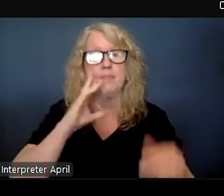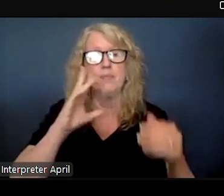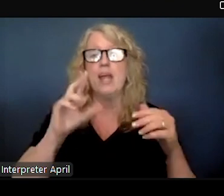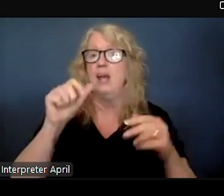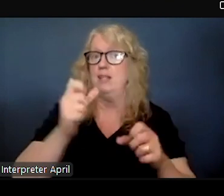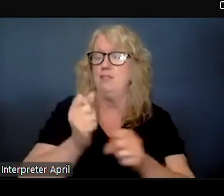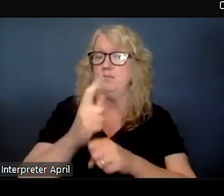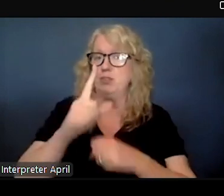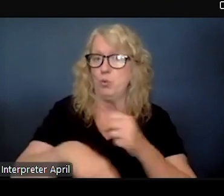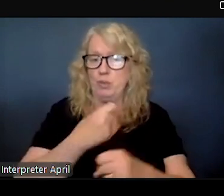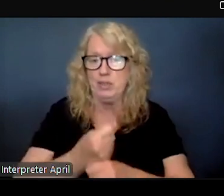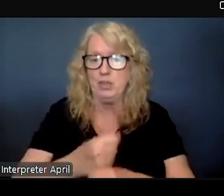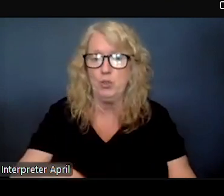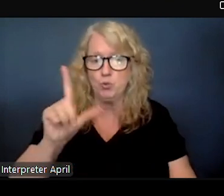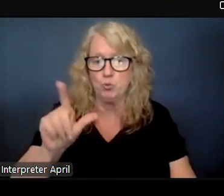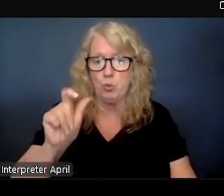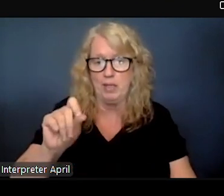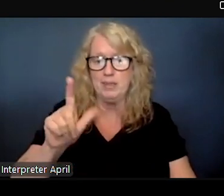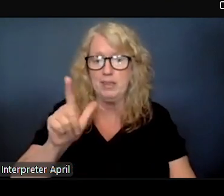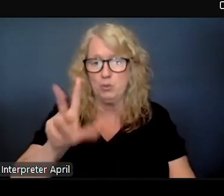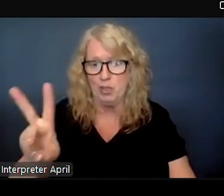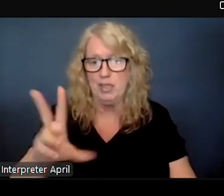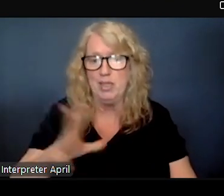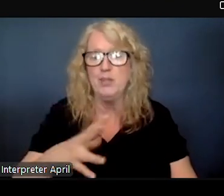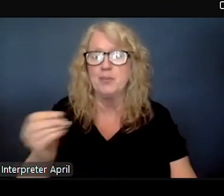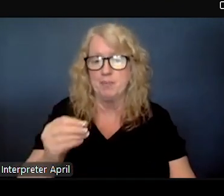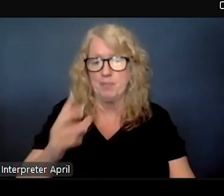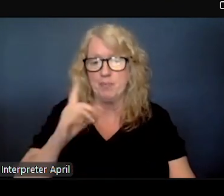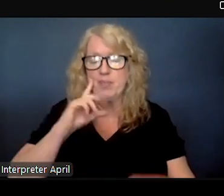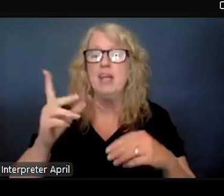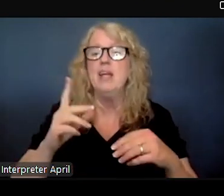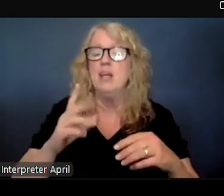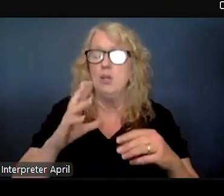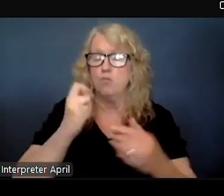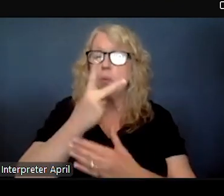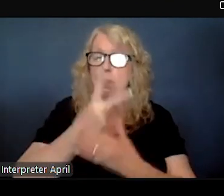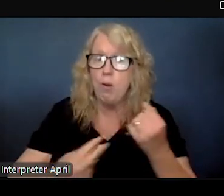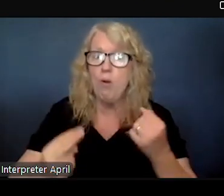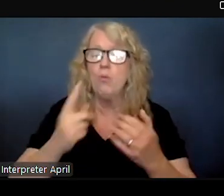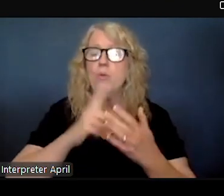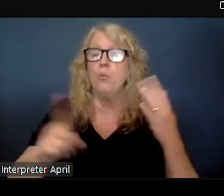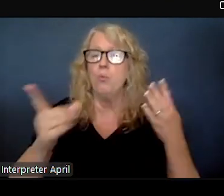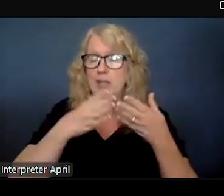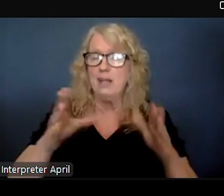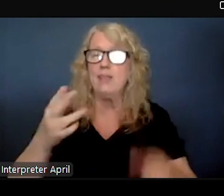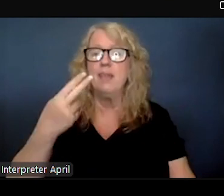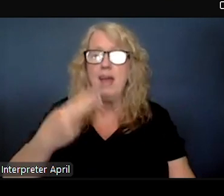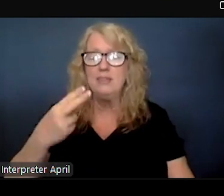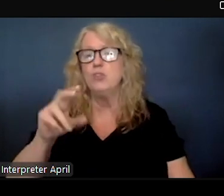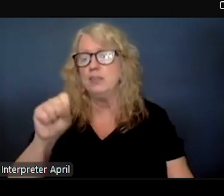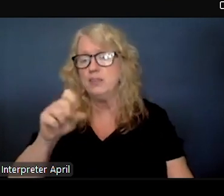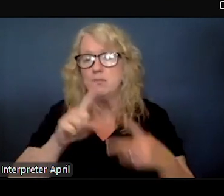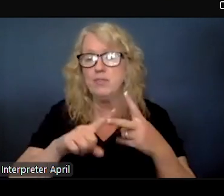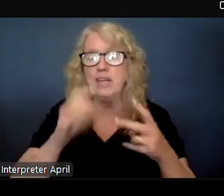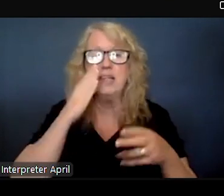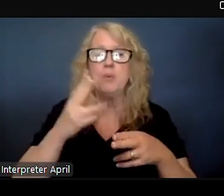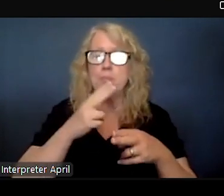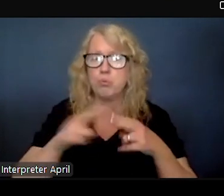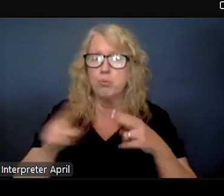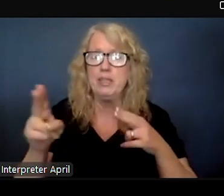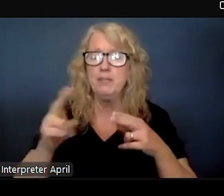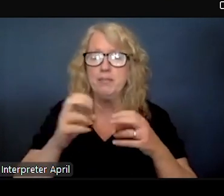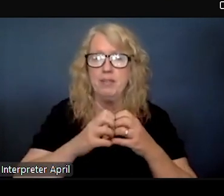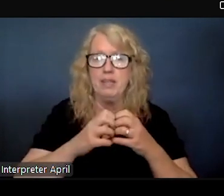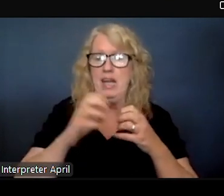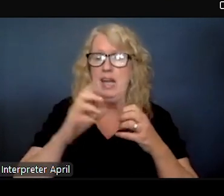fiscal year 2026, that was made public. So this includes both what's called the HHS budget in brief, as well